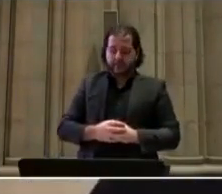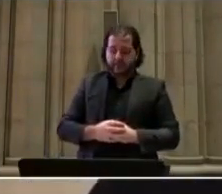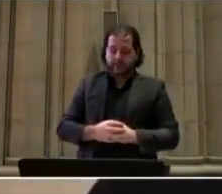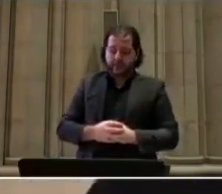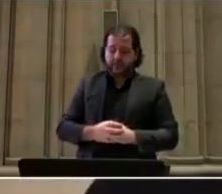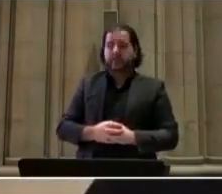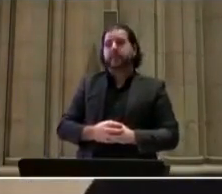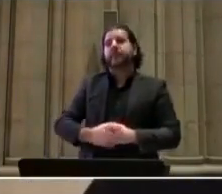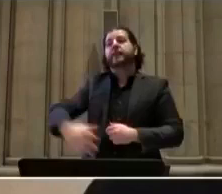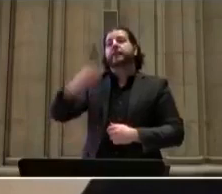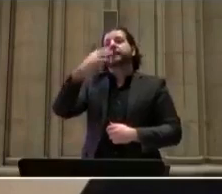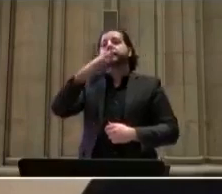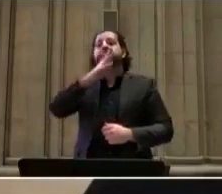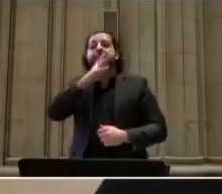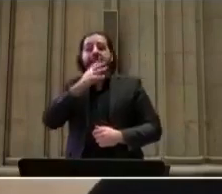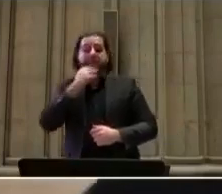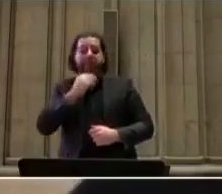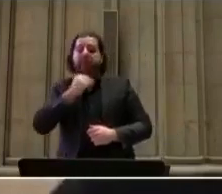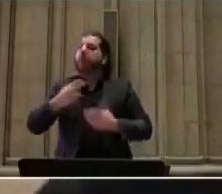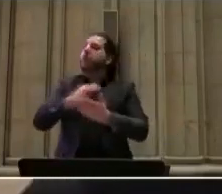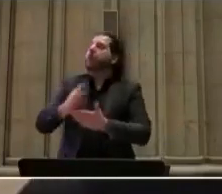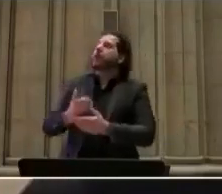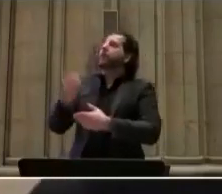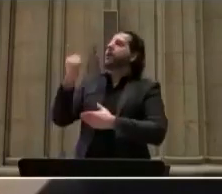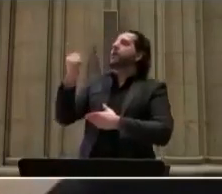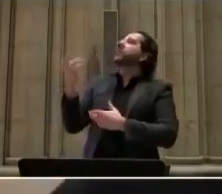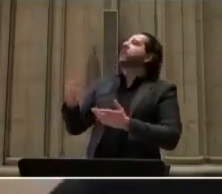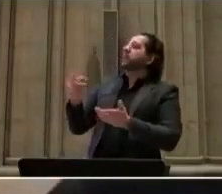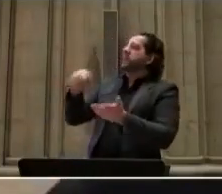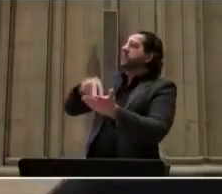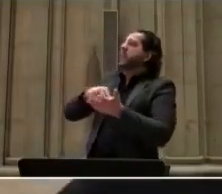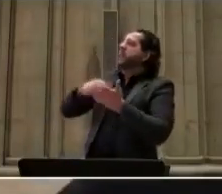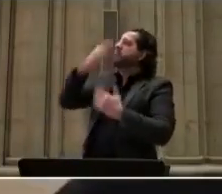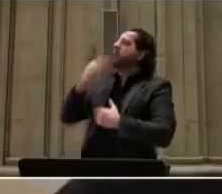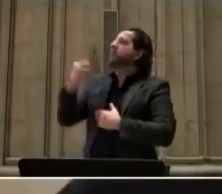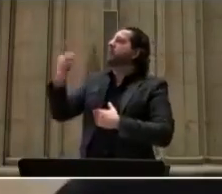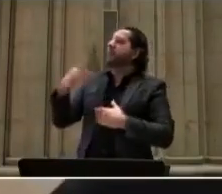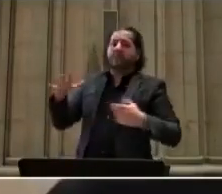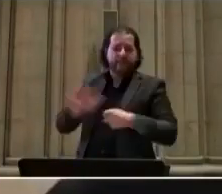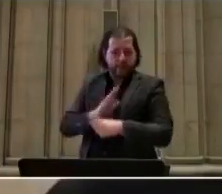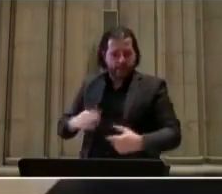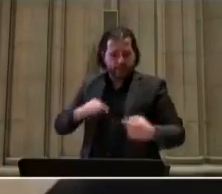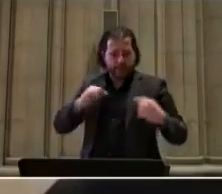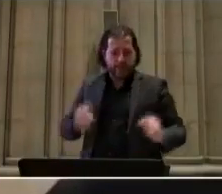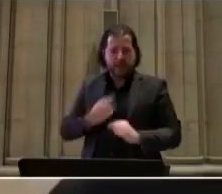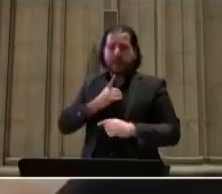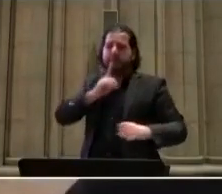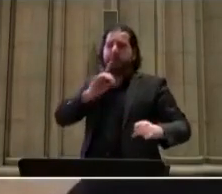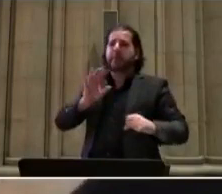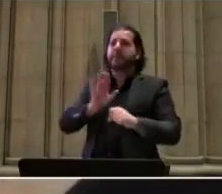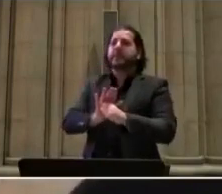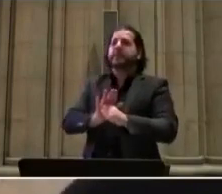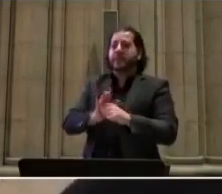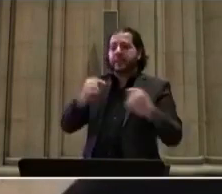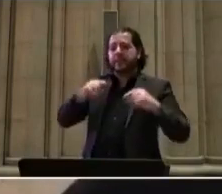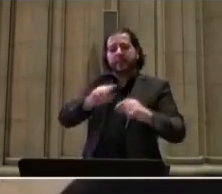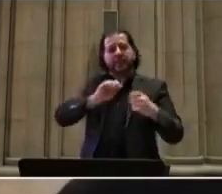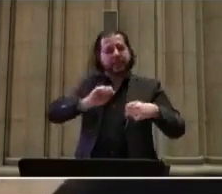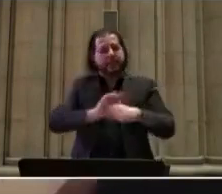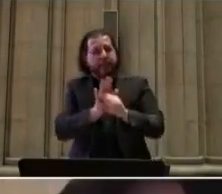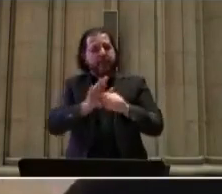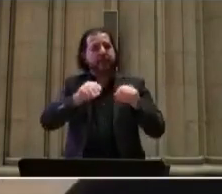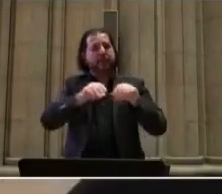Makora Chaim, Holy One, we stand before you in this moment full of pain and full of promise. In the midst of